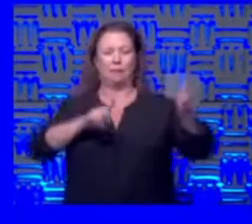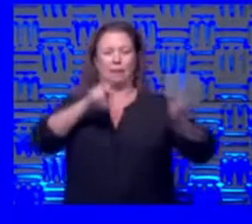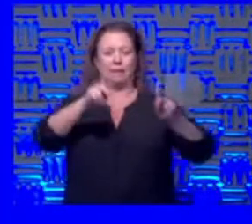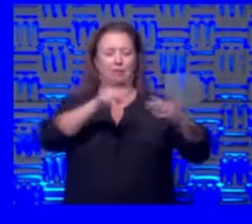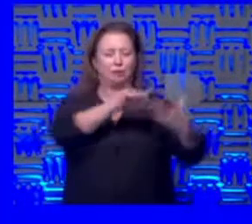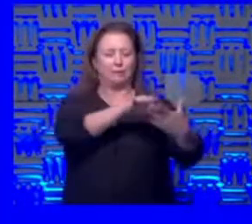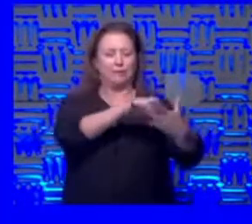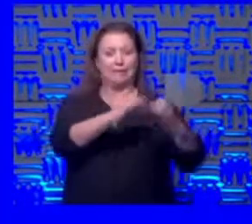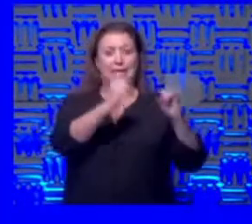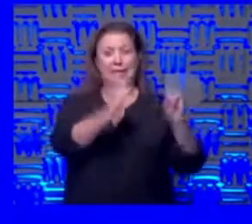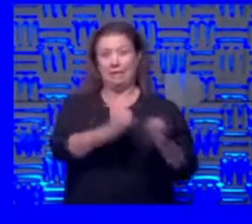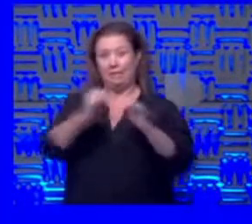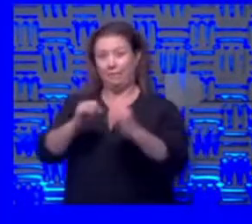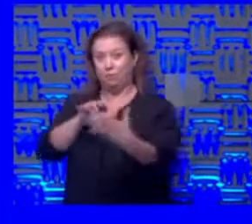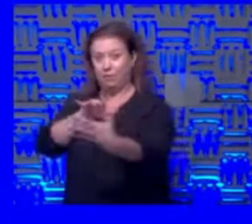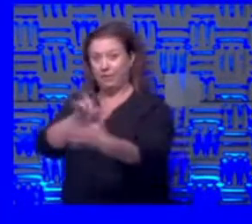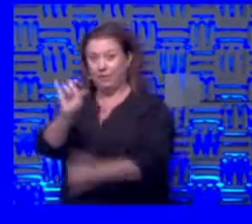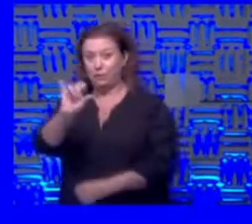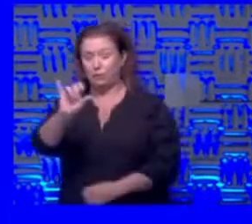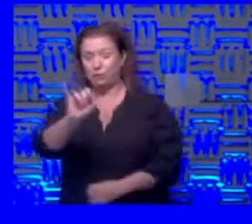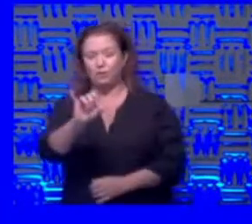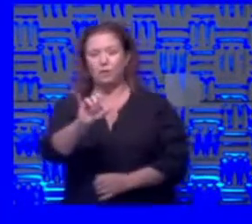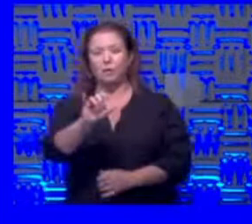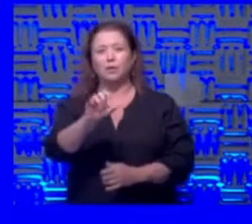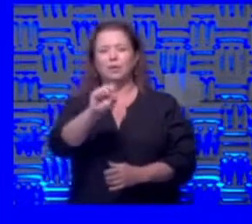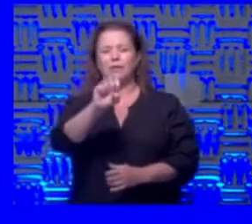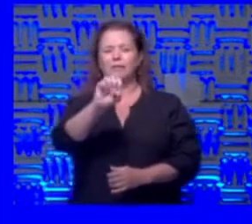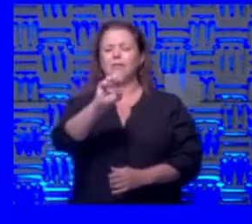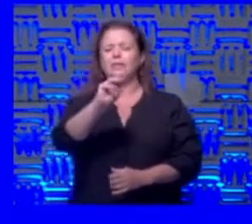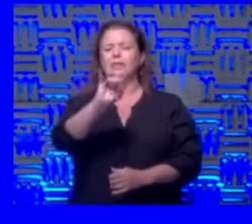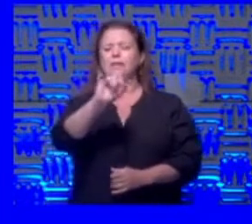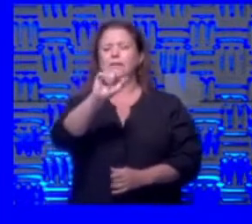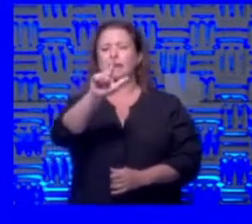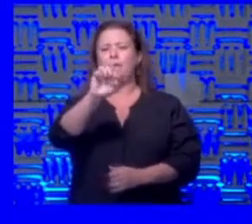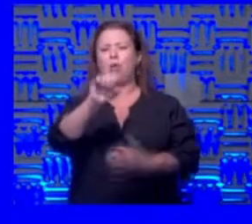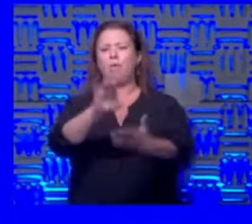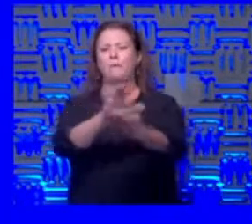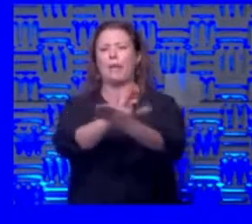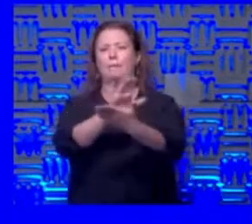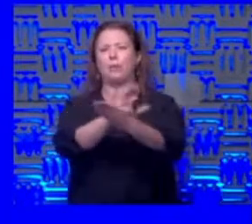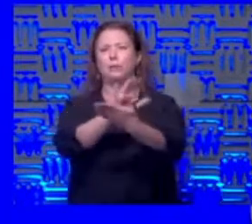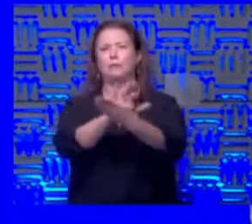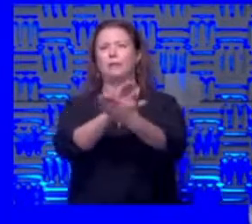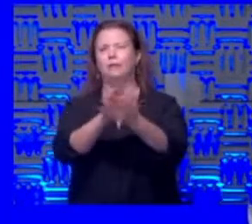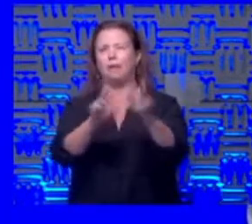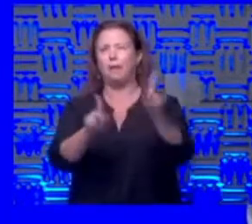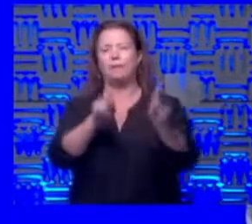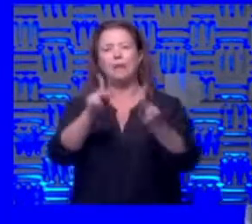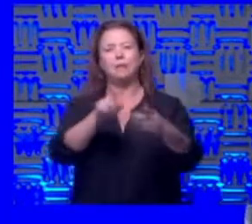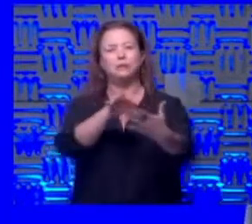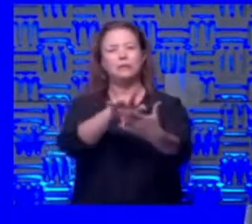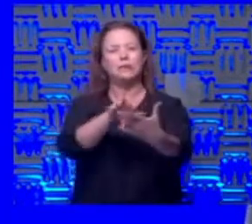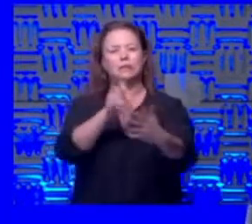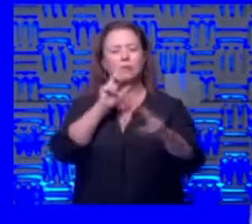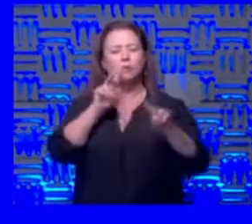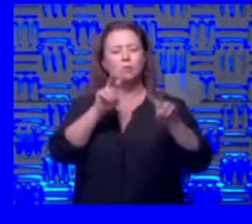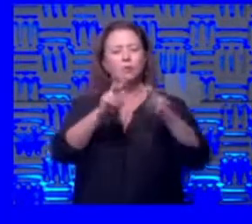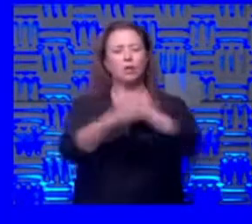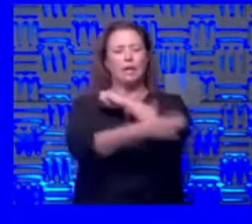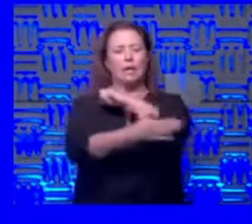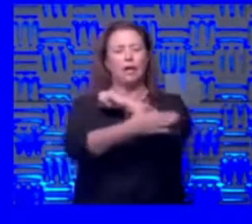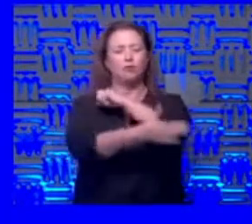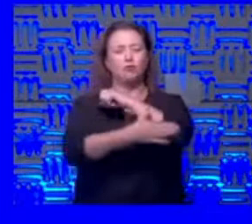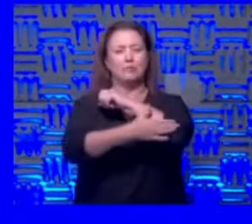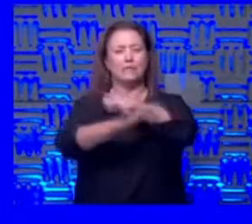but also individual studies. One of the seminal papers in the population studies, and it was looking at countries